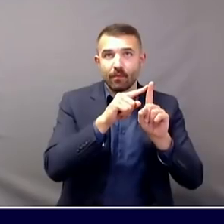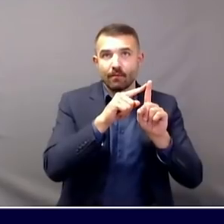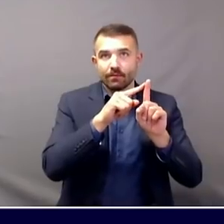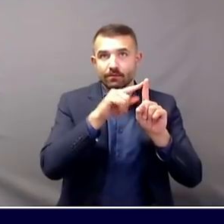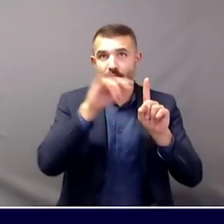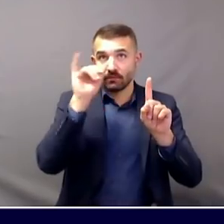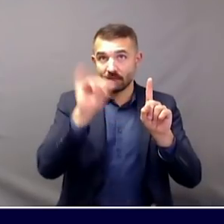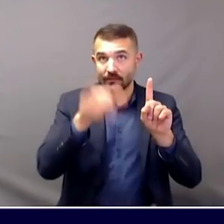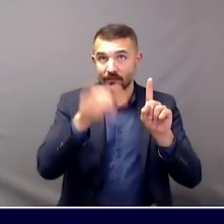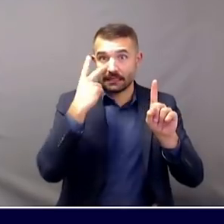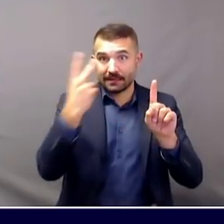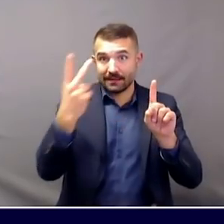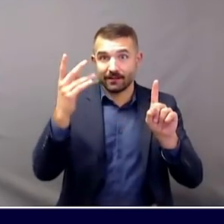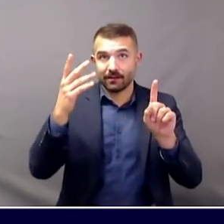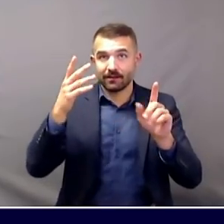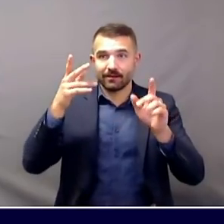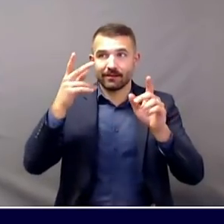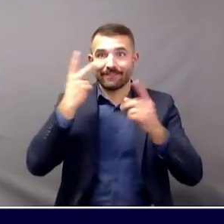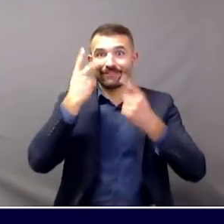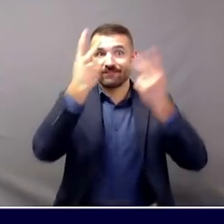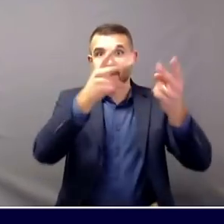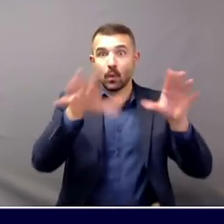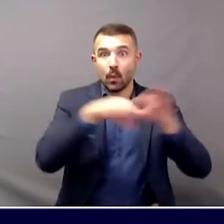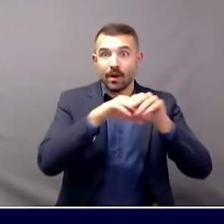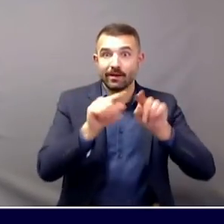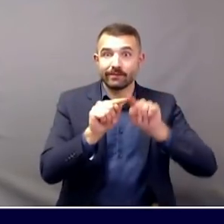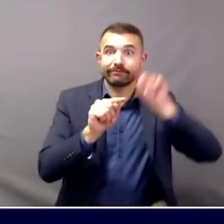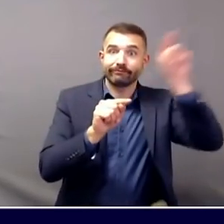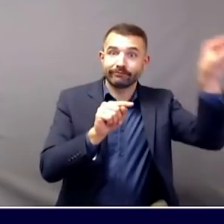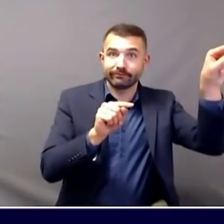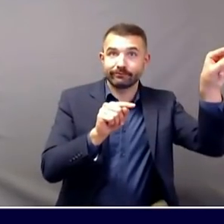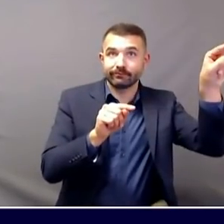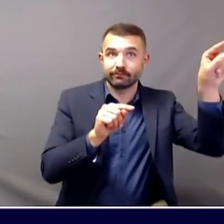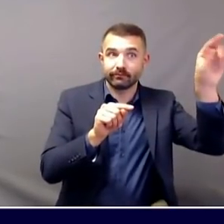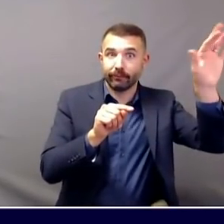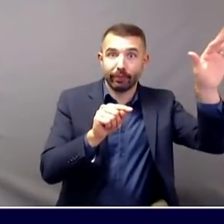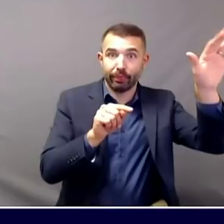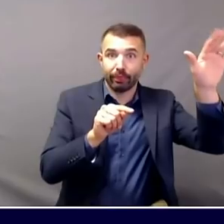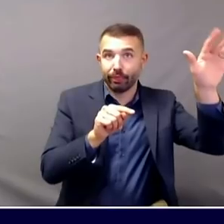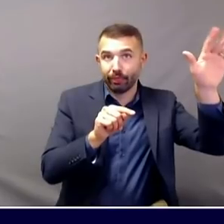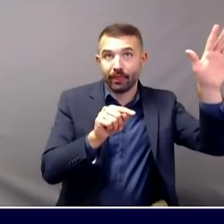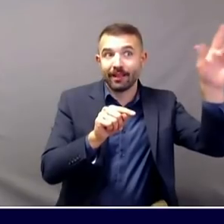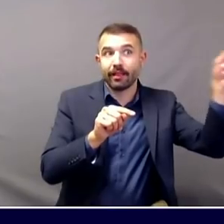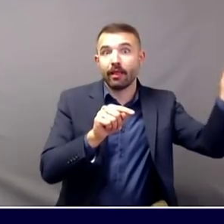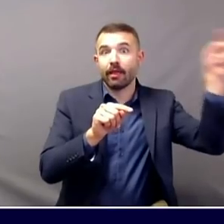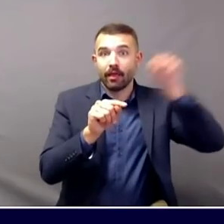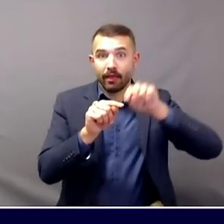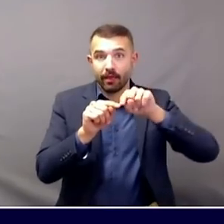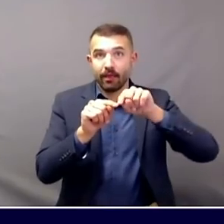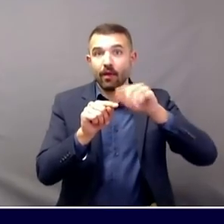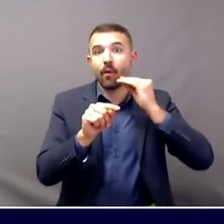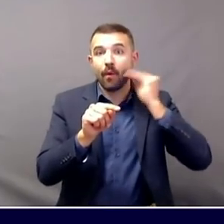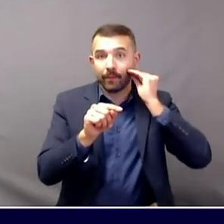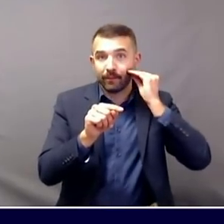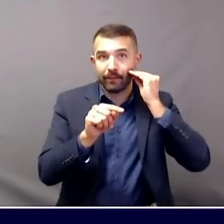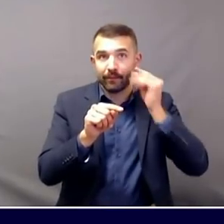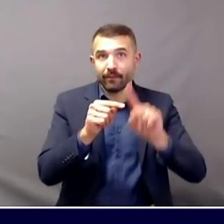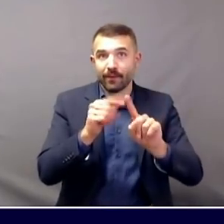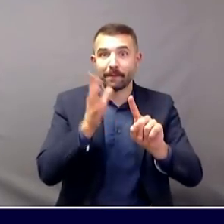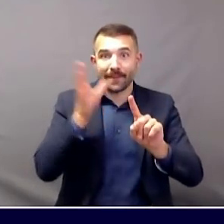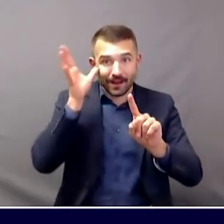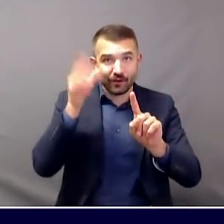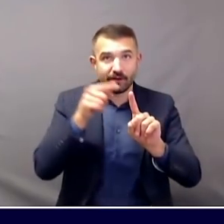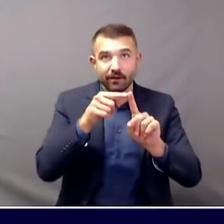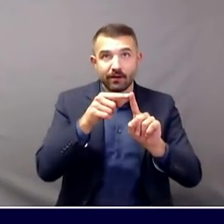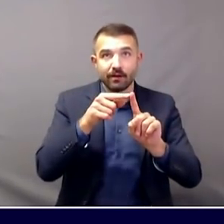this paper, passed the virus to one of their parents, and it says that parent was an employee of the long-term